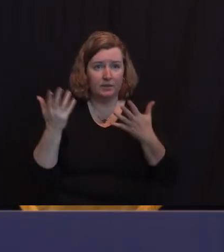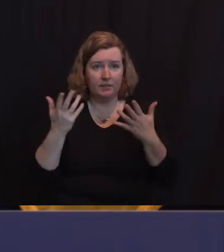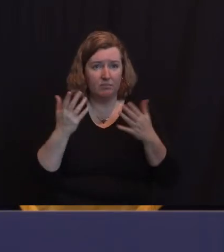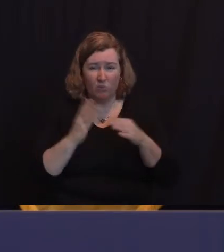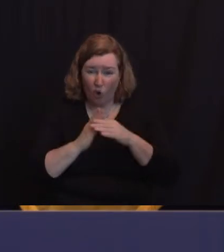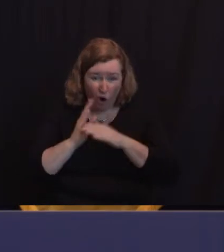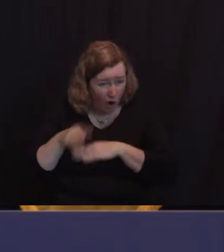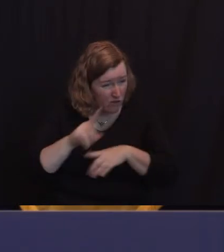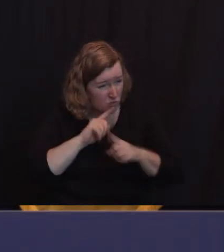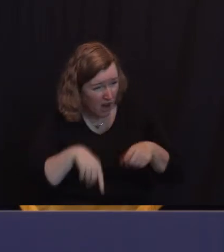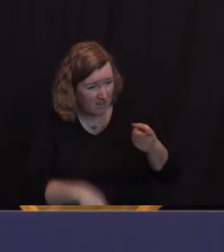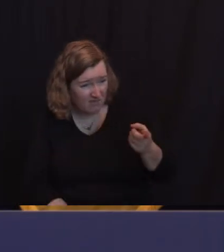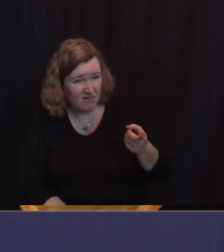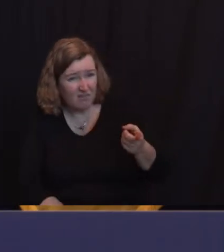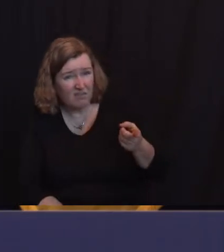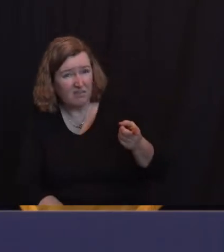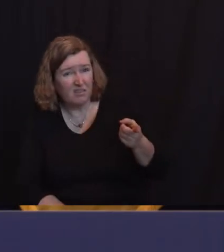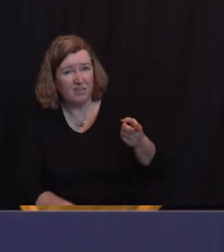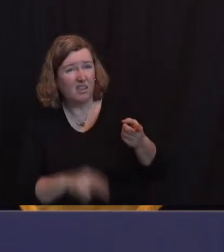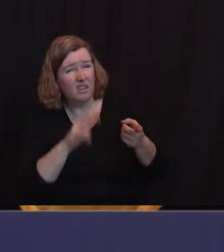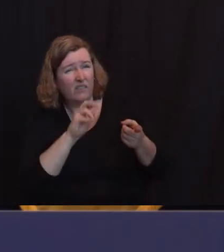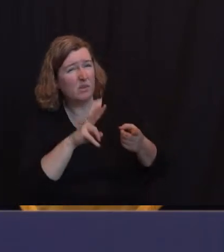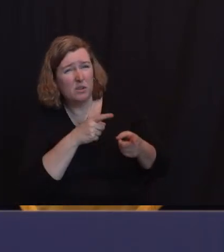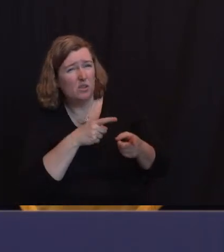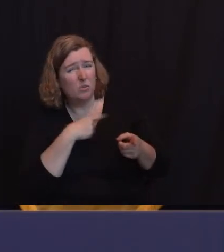This thing had epic consequences.